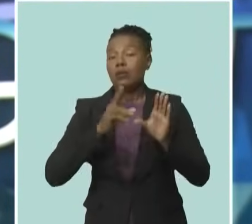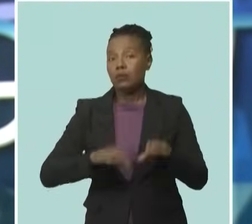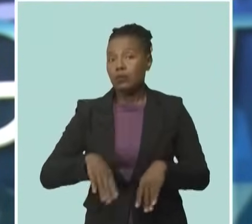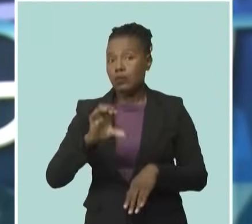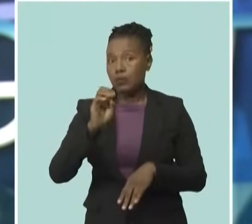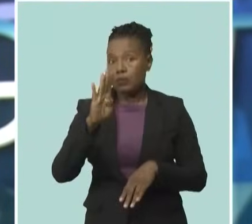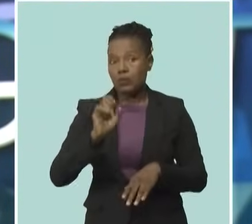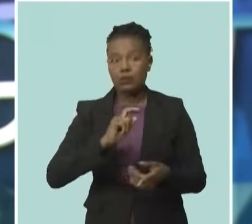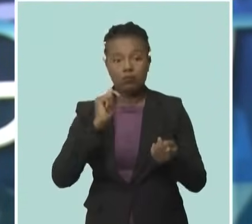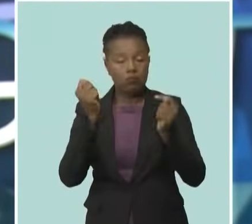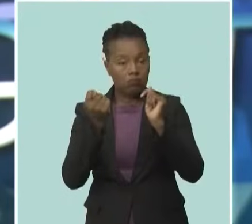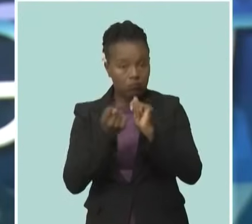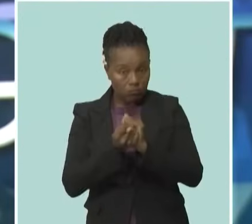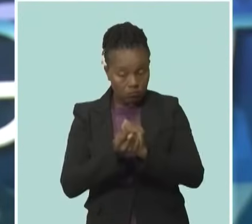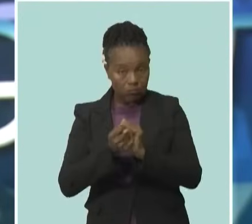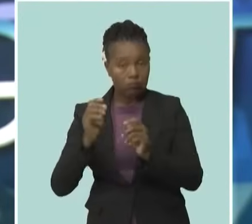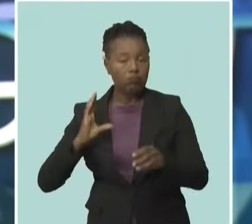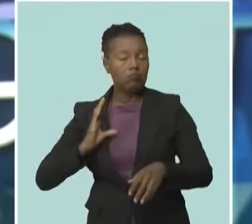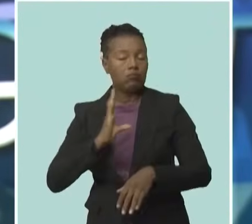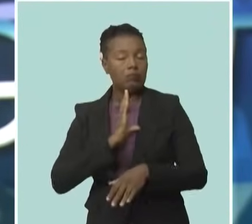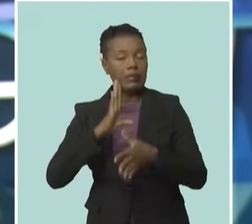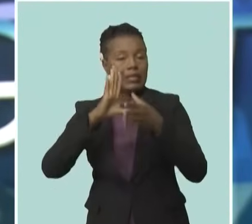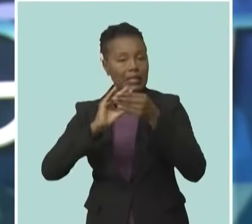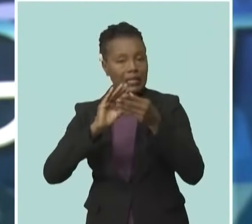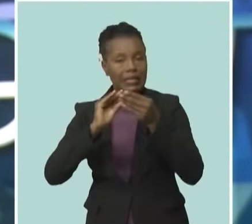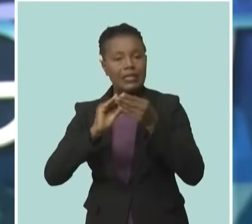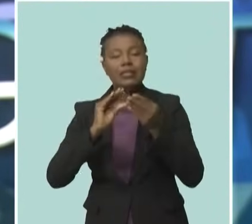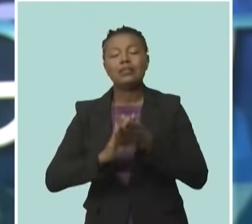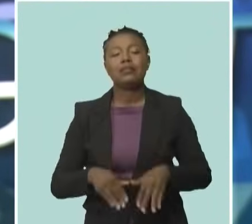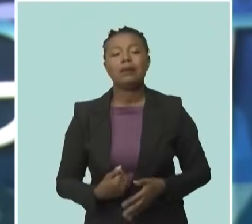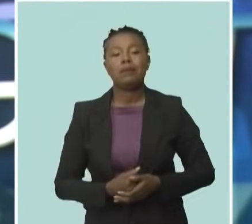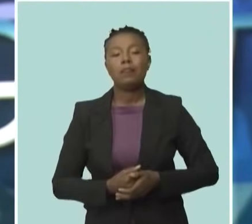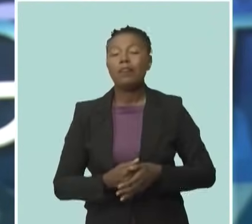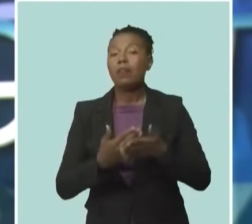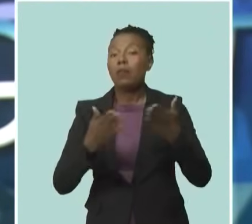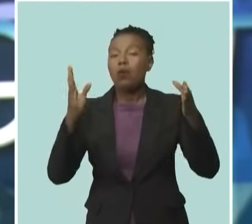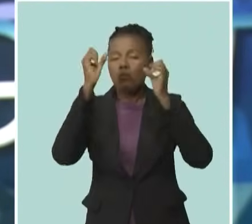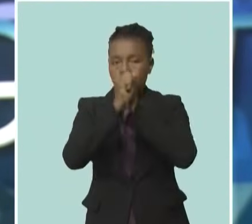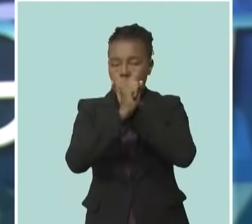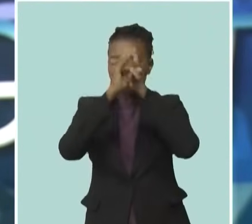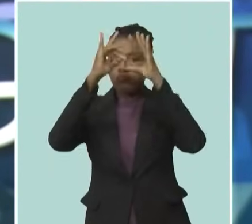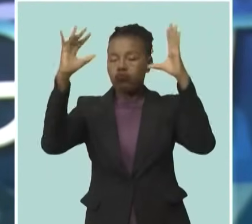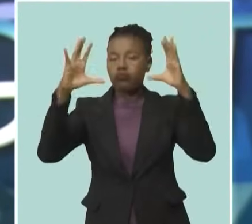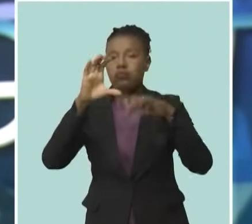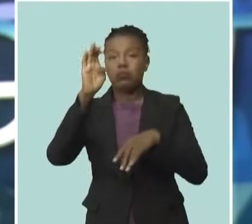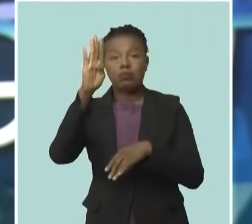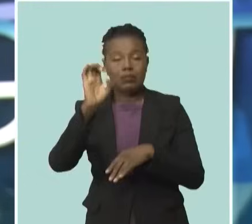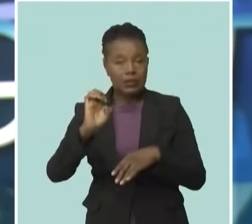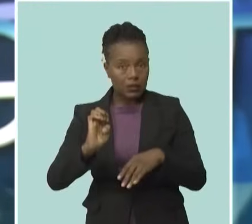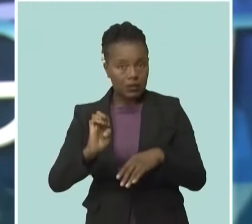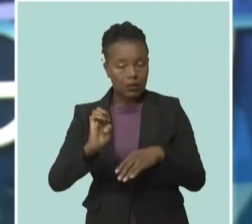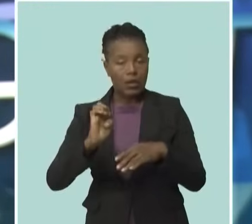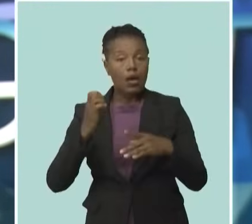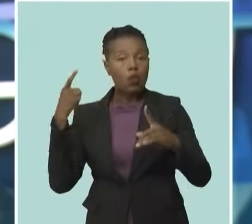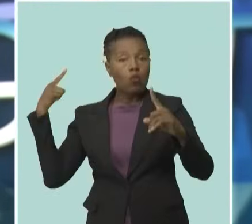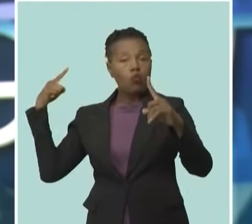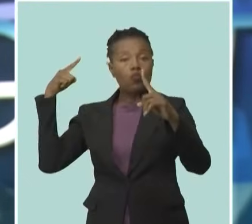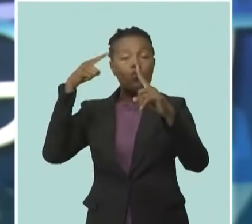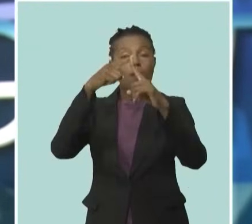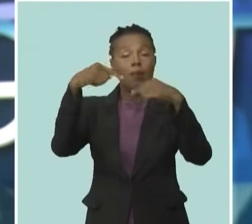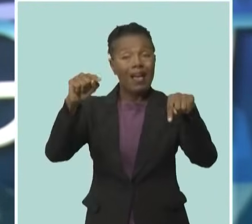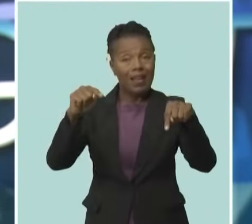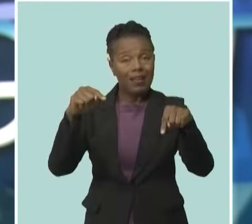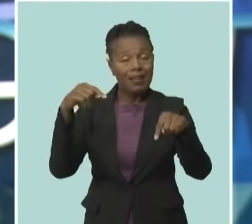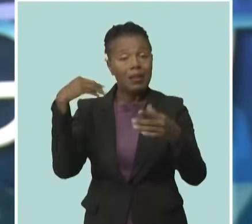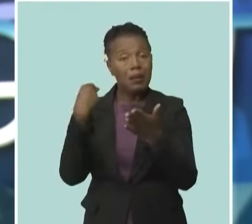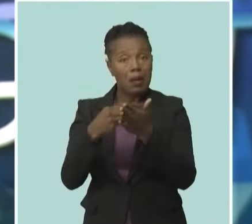says a business case outlining the broad vision for CBC, how the corporation will get there, and the cost to do so is